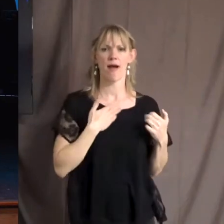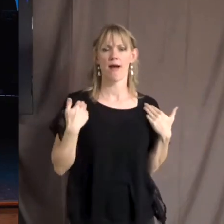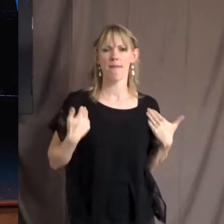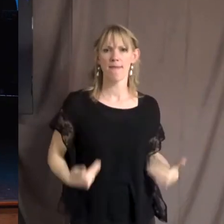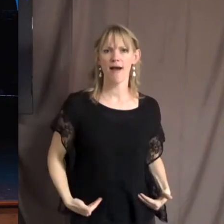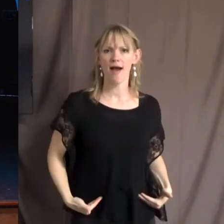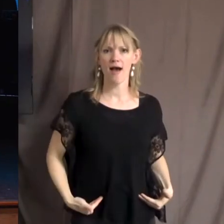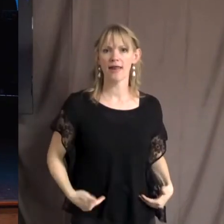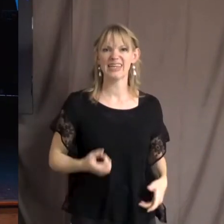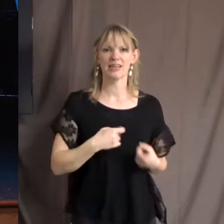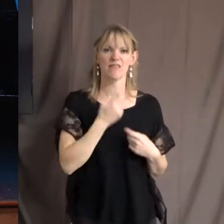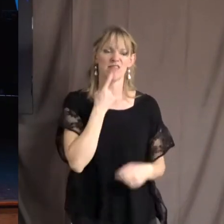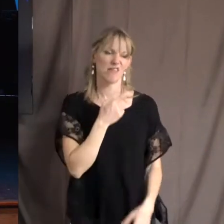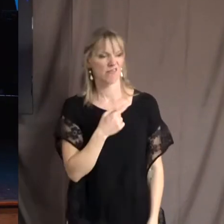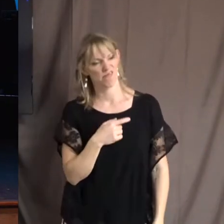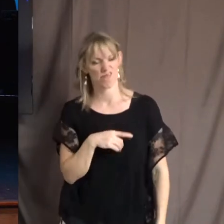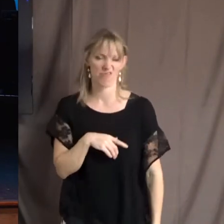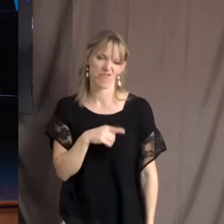can, instead of saying,